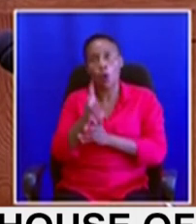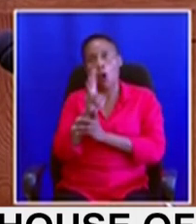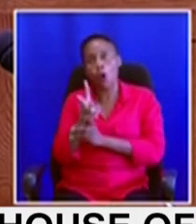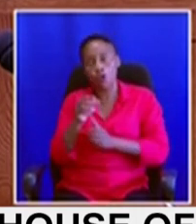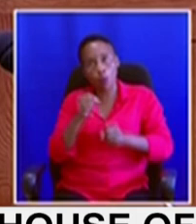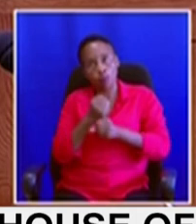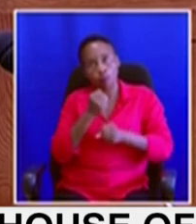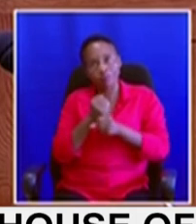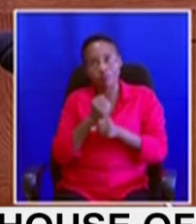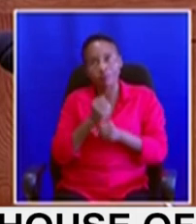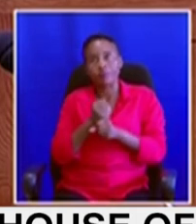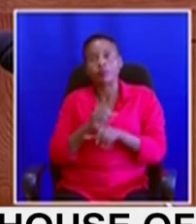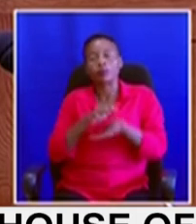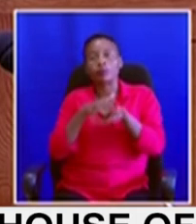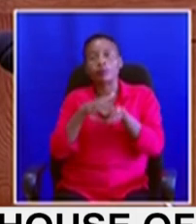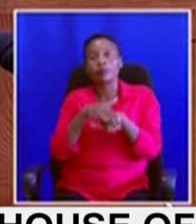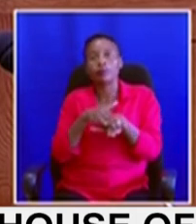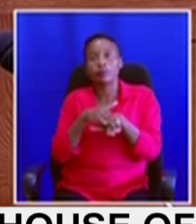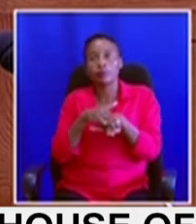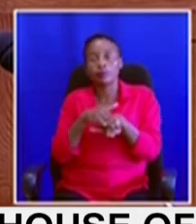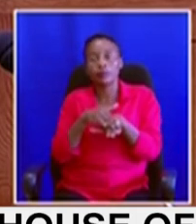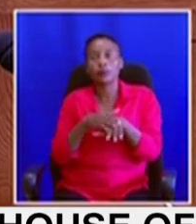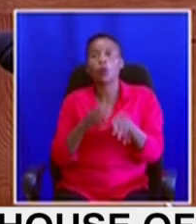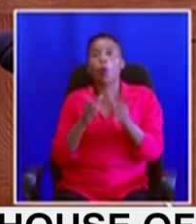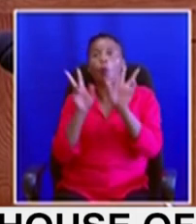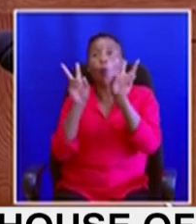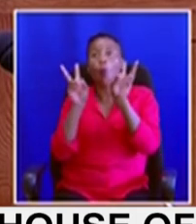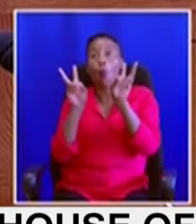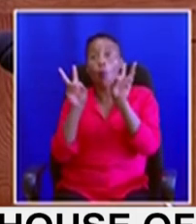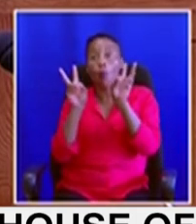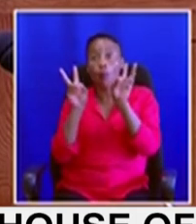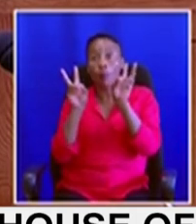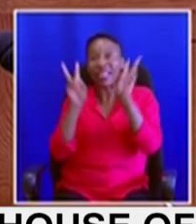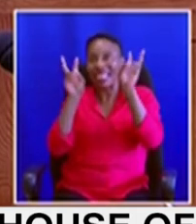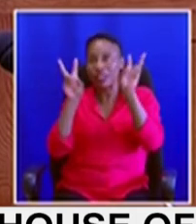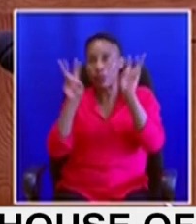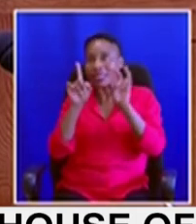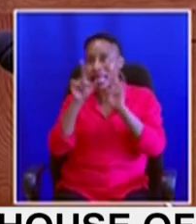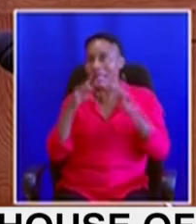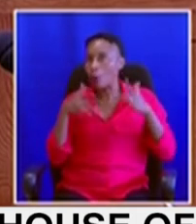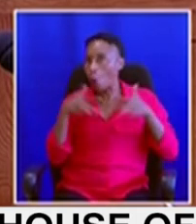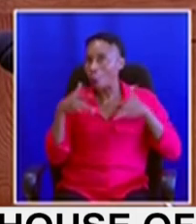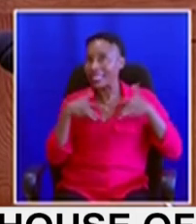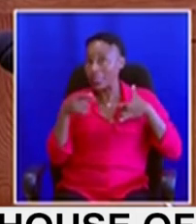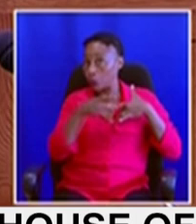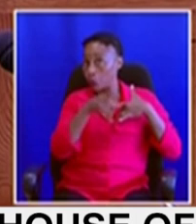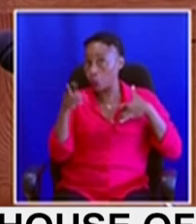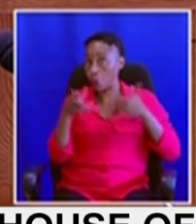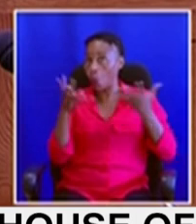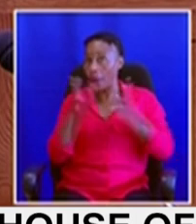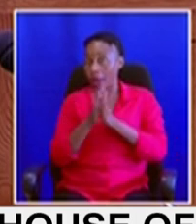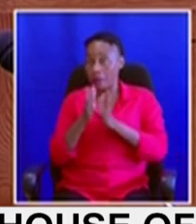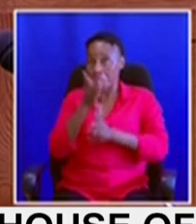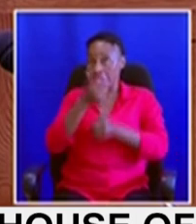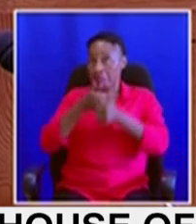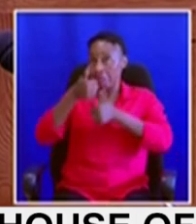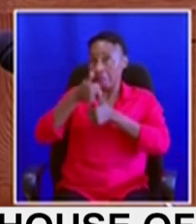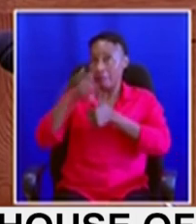deal on with issues that are of concern to you on a ministerial level.